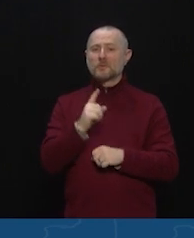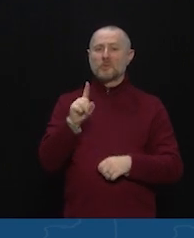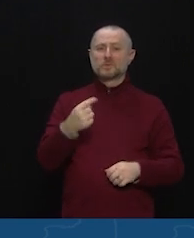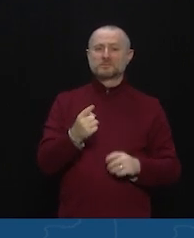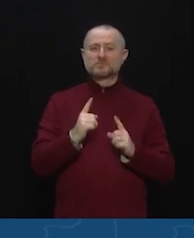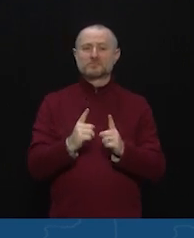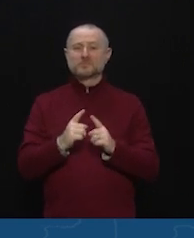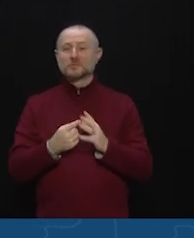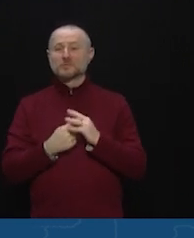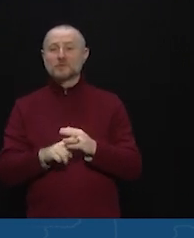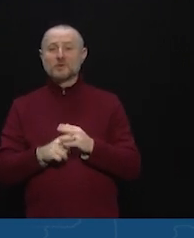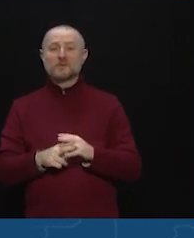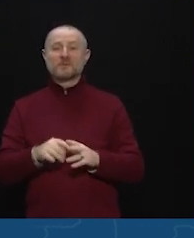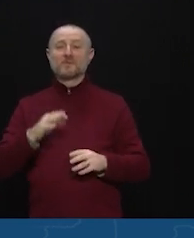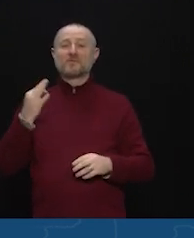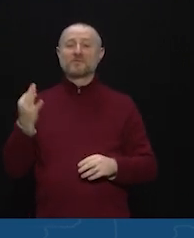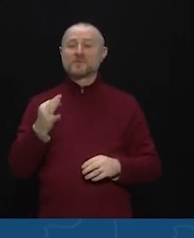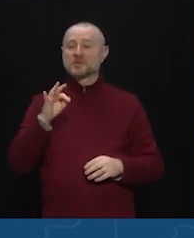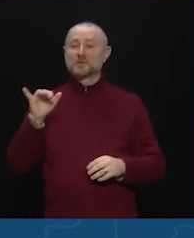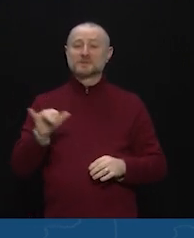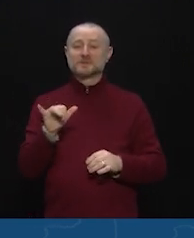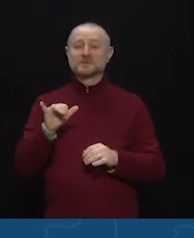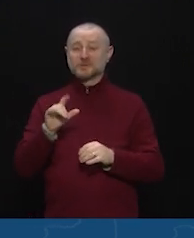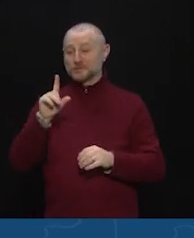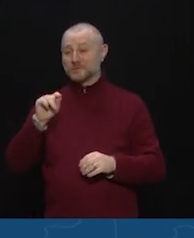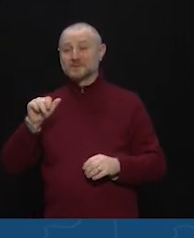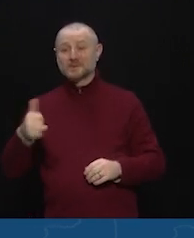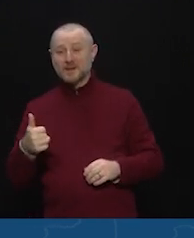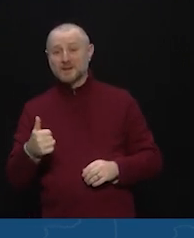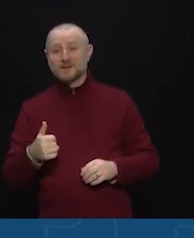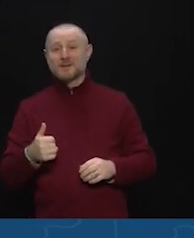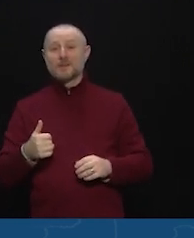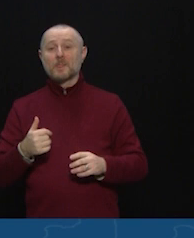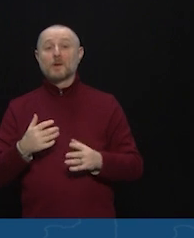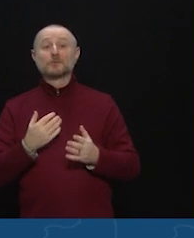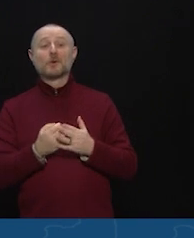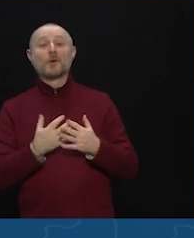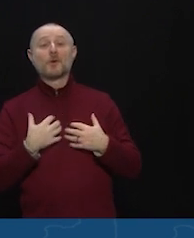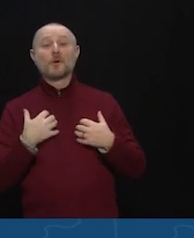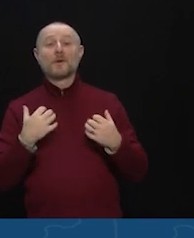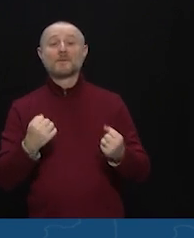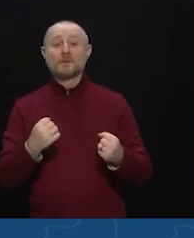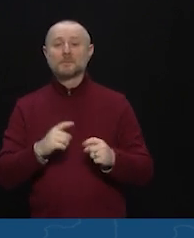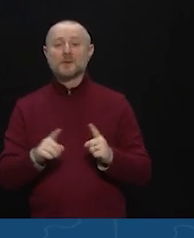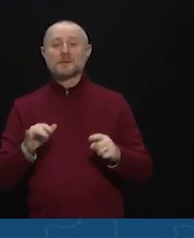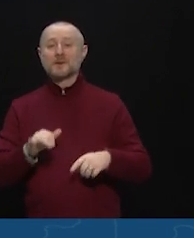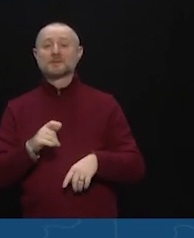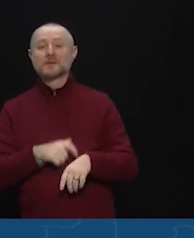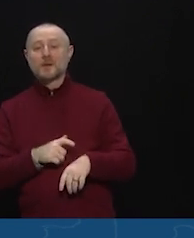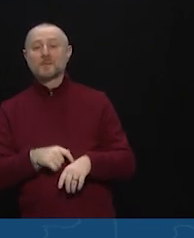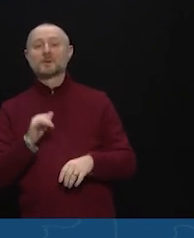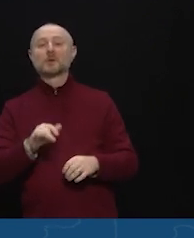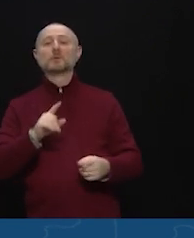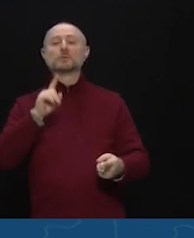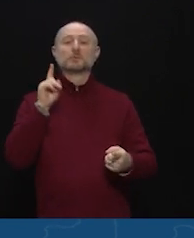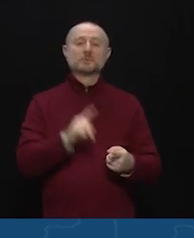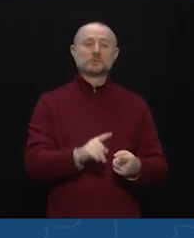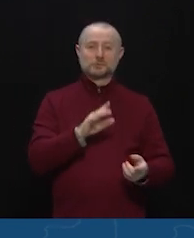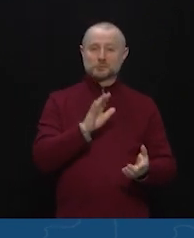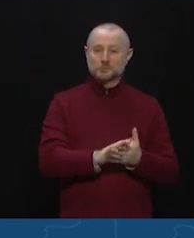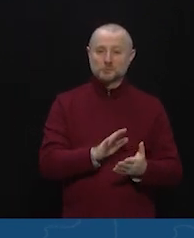FY10, the state had the recession, and then we had to not only freeze foundation, but we had to make reductions in school aid. We did